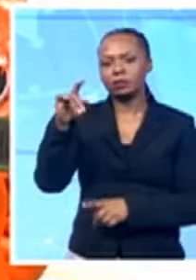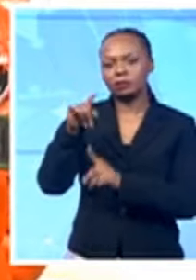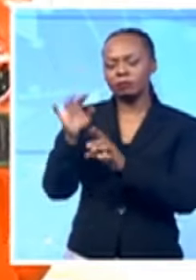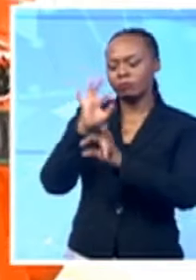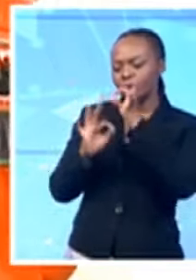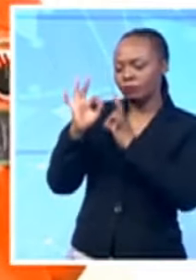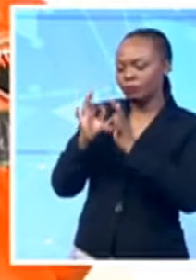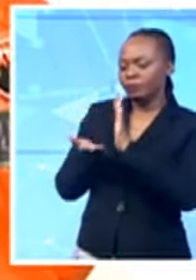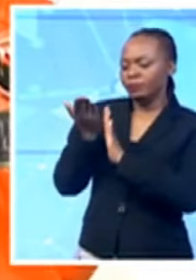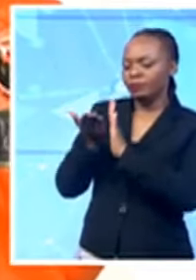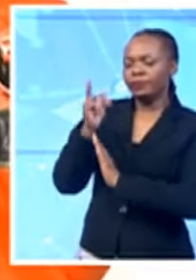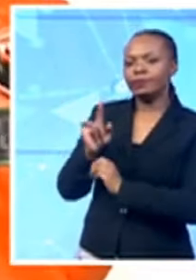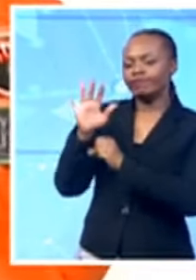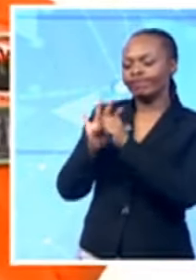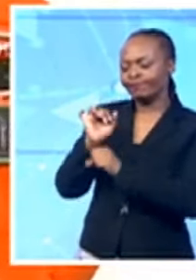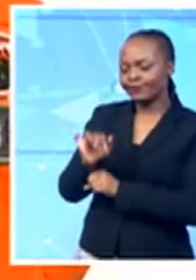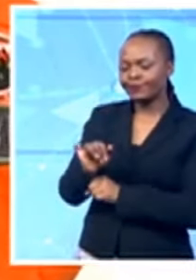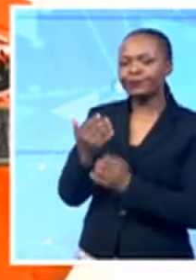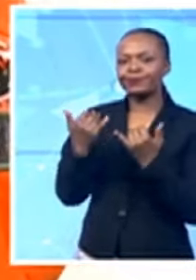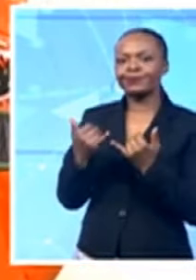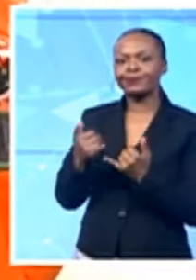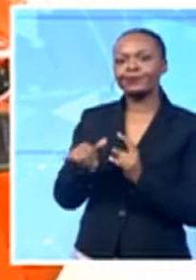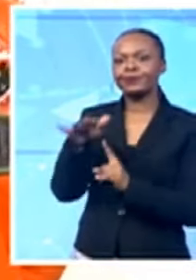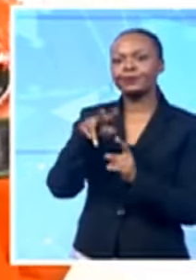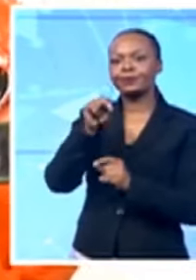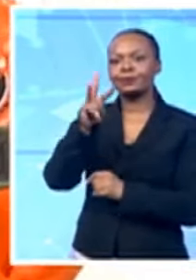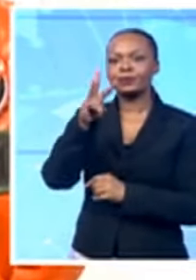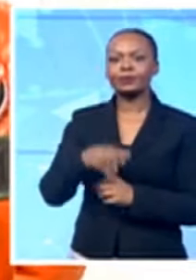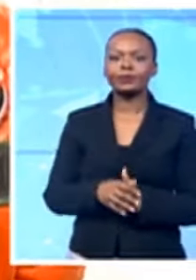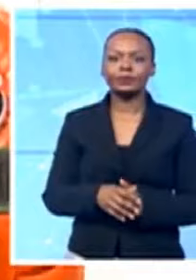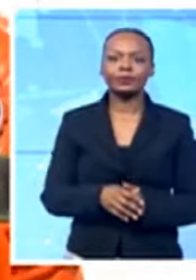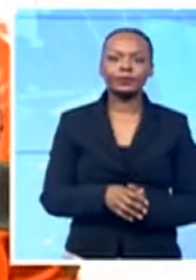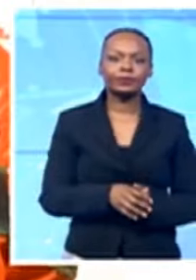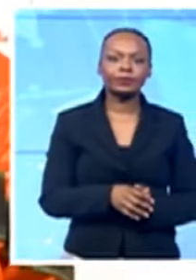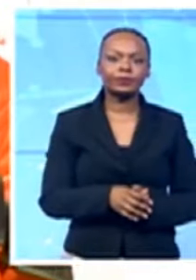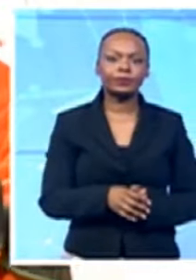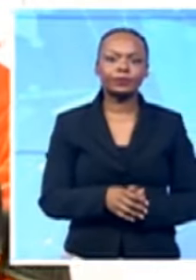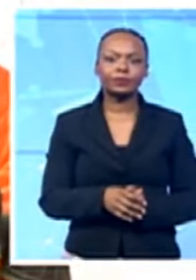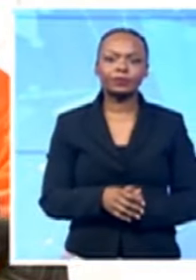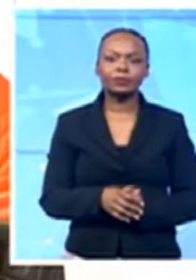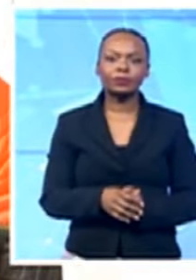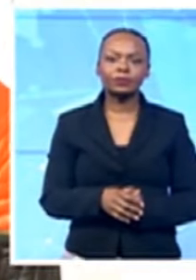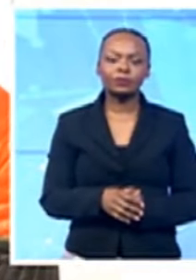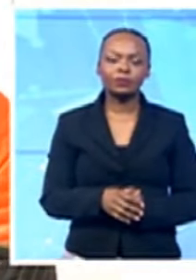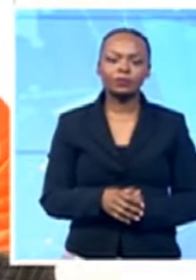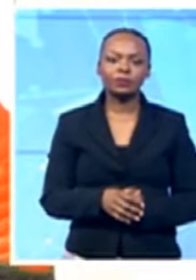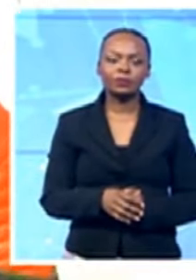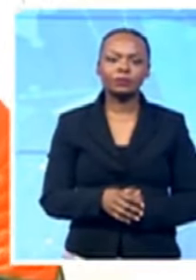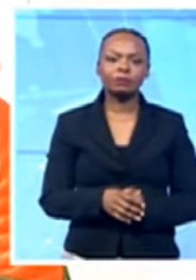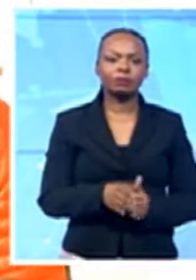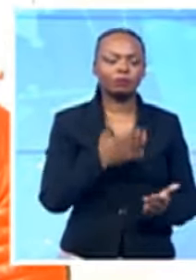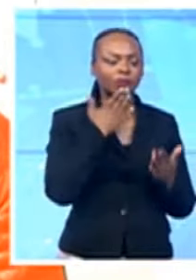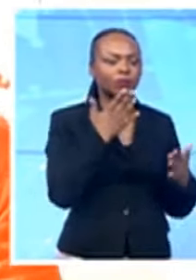of the situation on the ground? Thanks very much. Look, the situation is not so